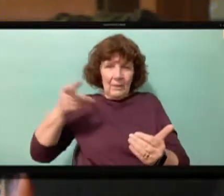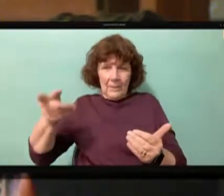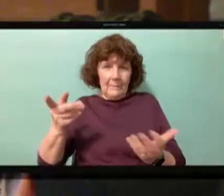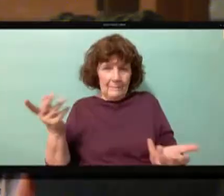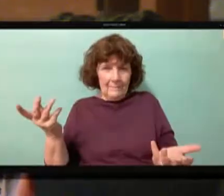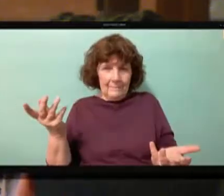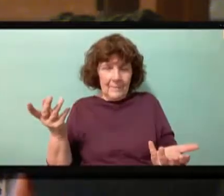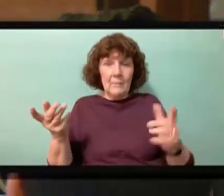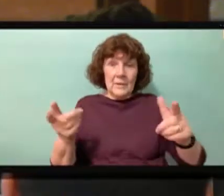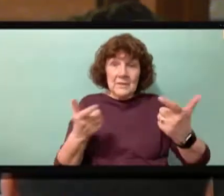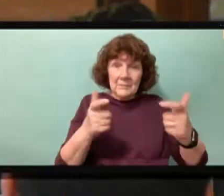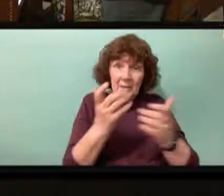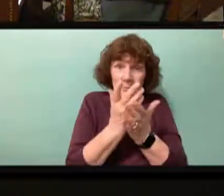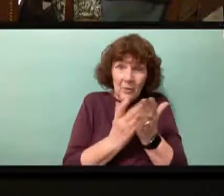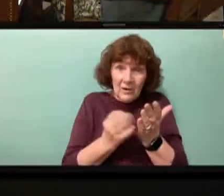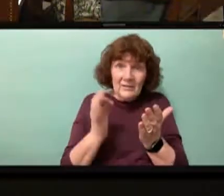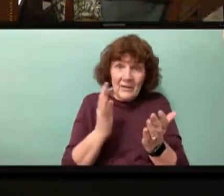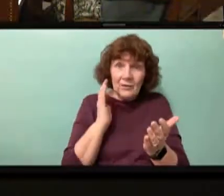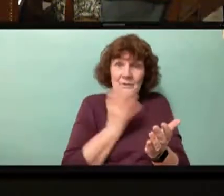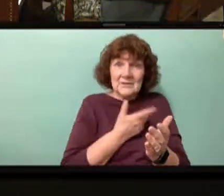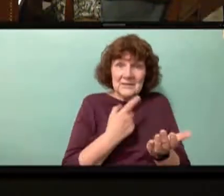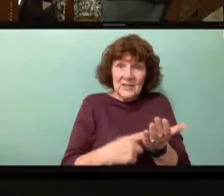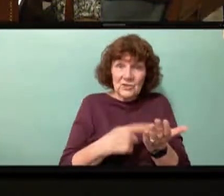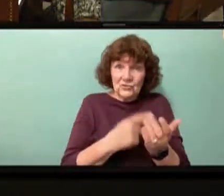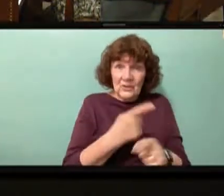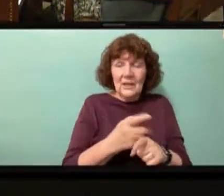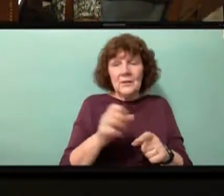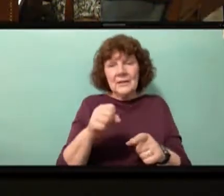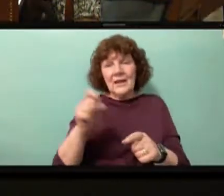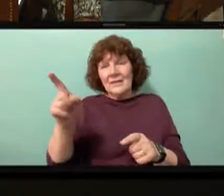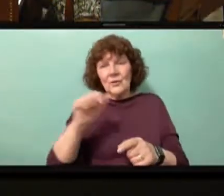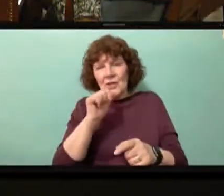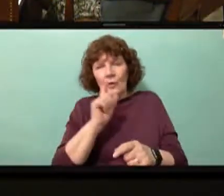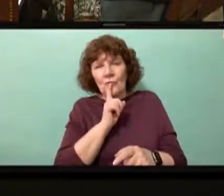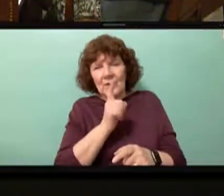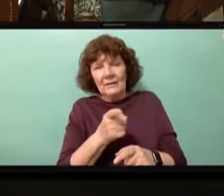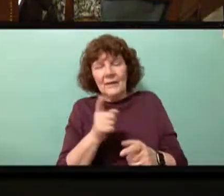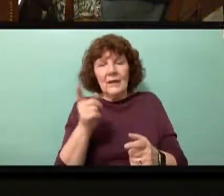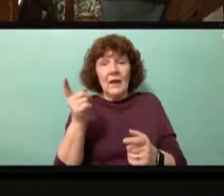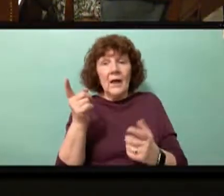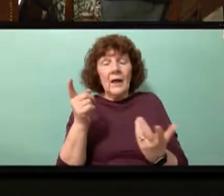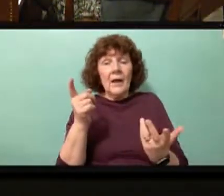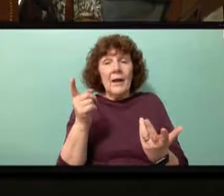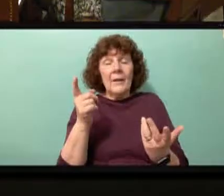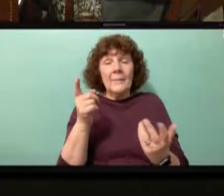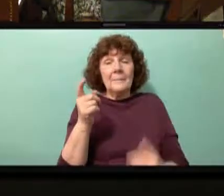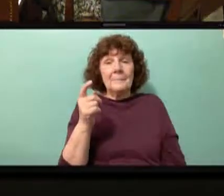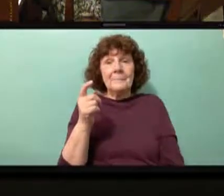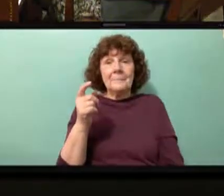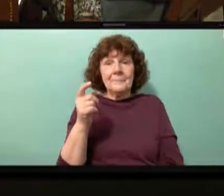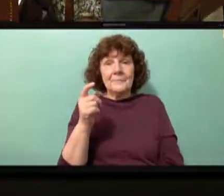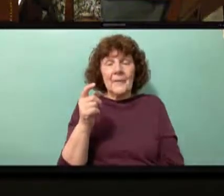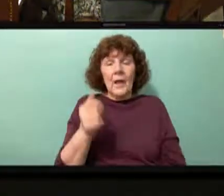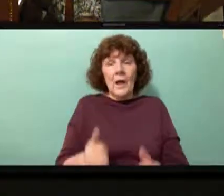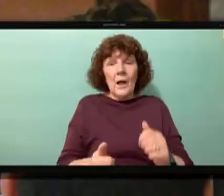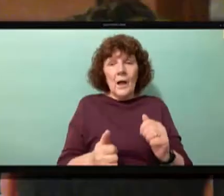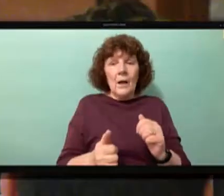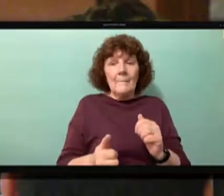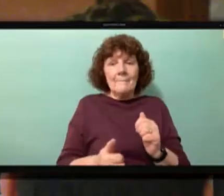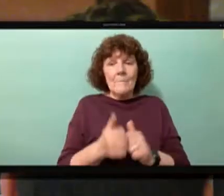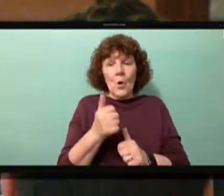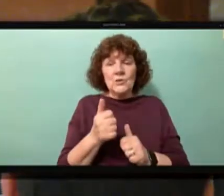large part of it right now, I think. But go ahead, I'm sorry. They're not. There aren't. Most of the instances where